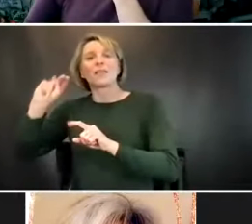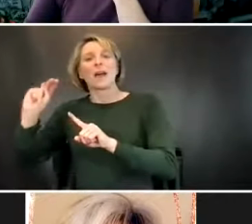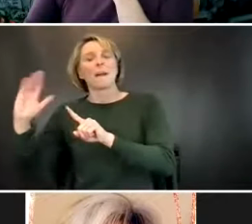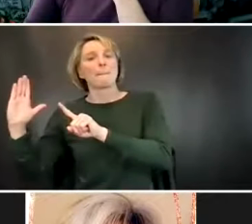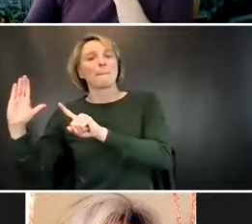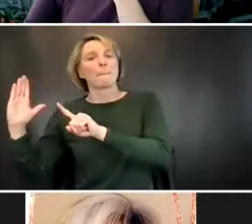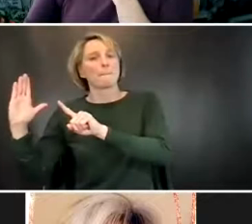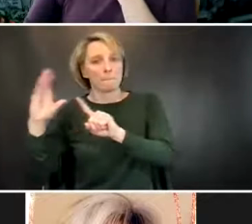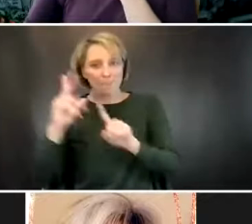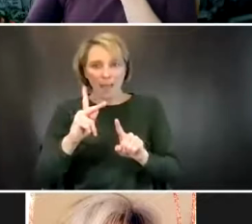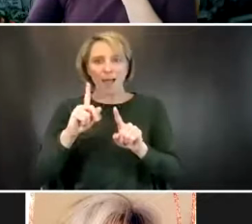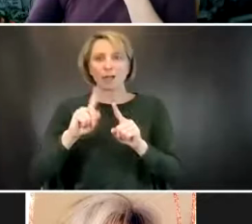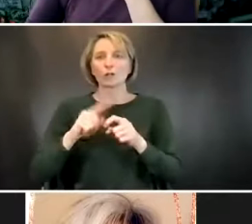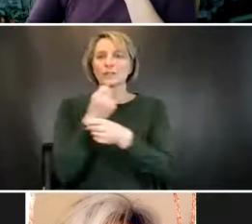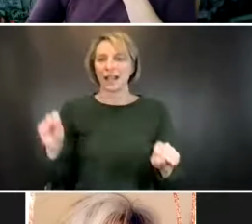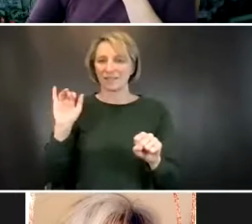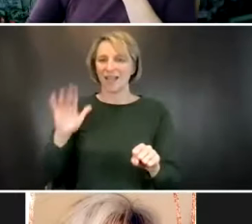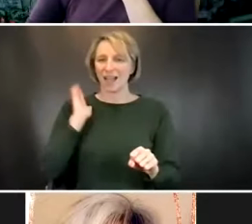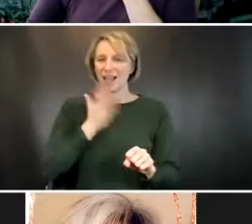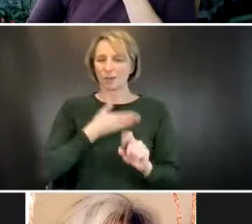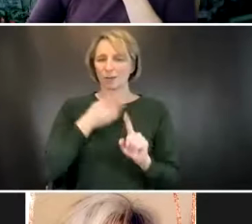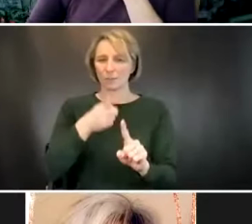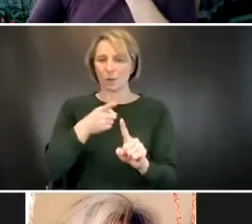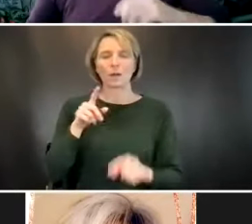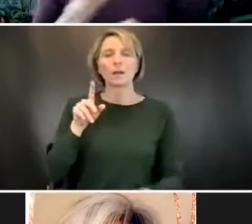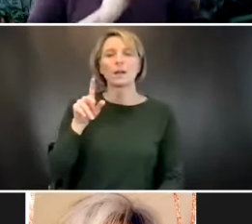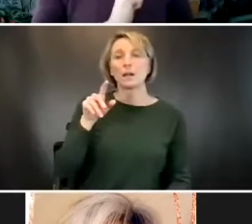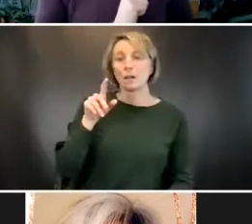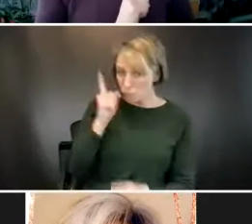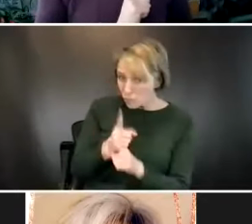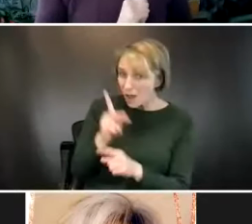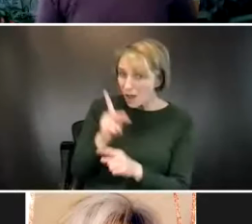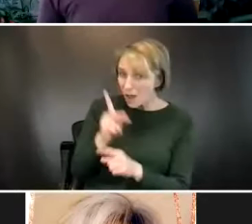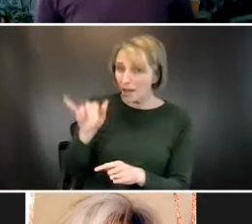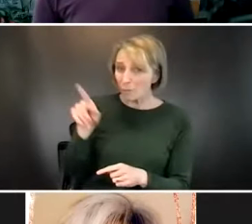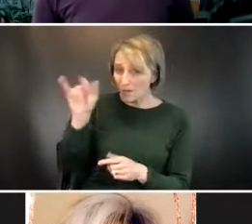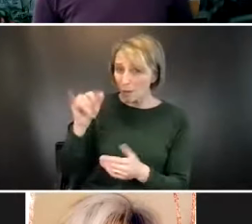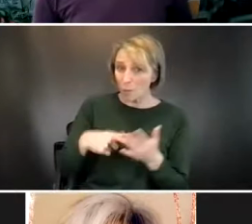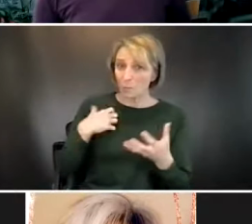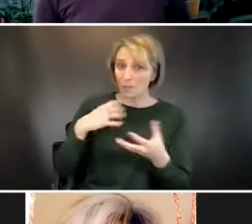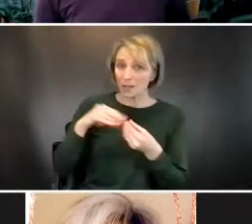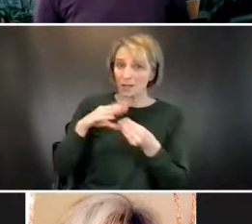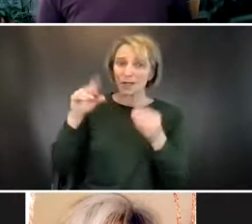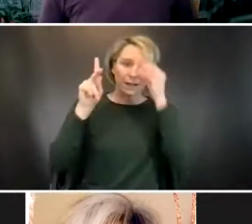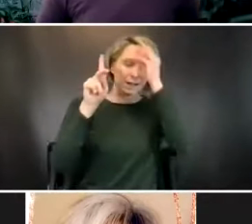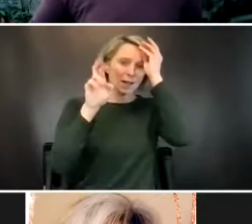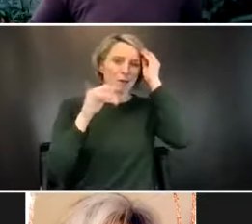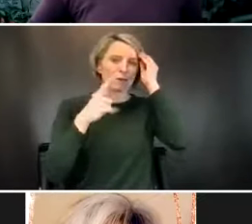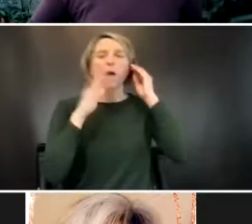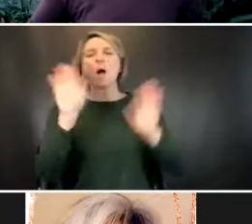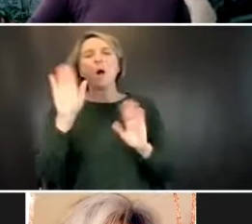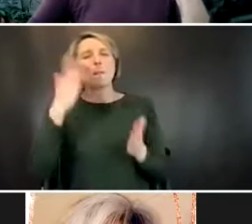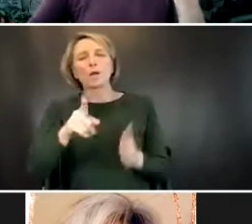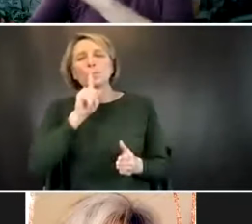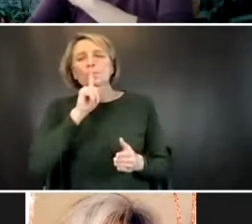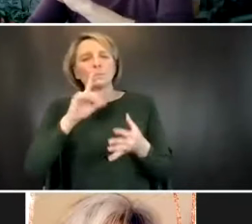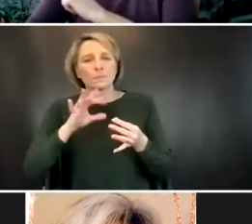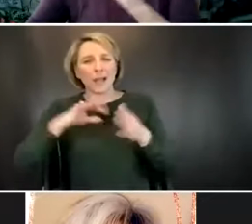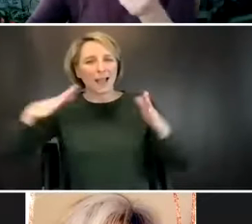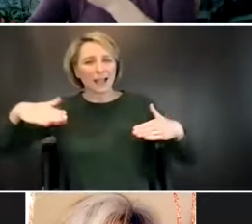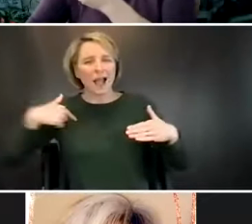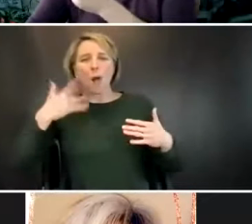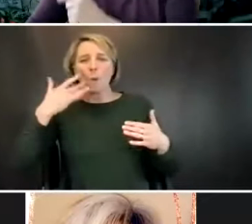Maybe that's the next part. I must be missing something. You go ahead and take it. I think you haven't gotten to it yet, so I'll wait. Okay, if I